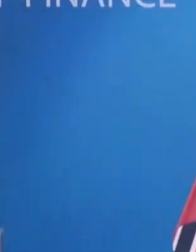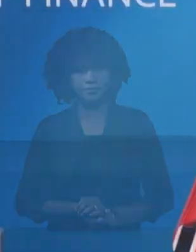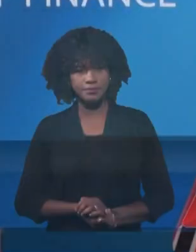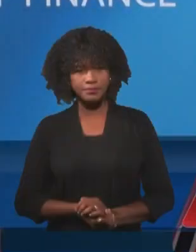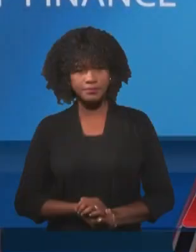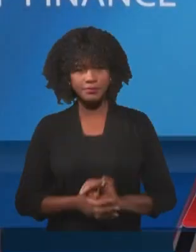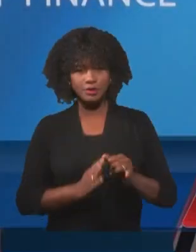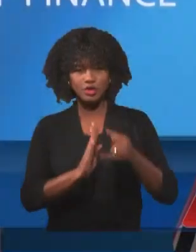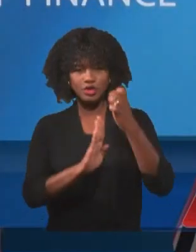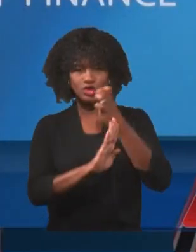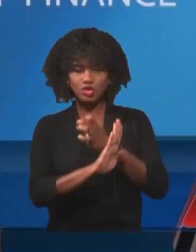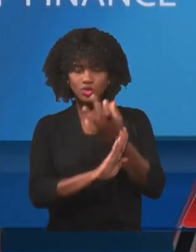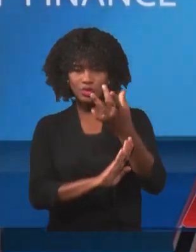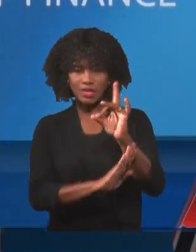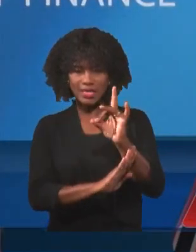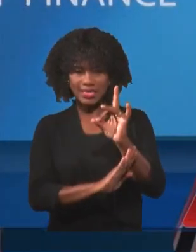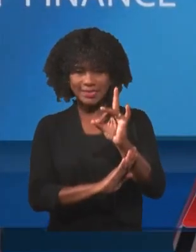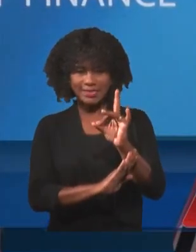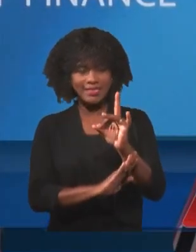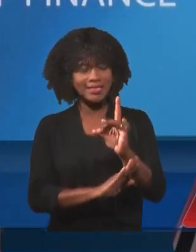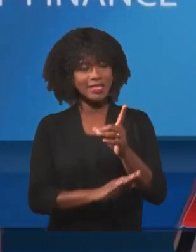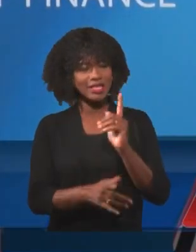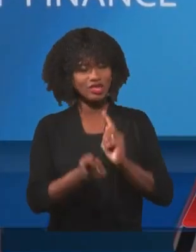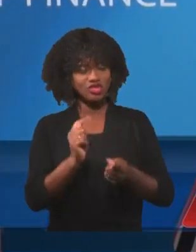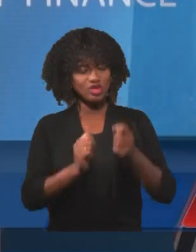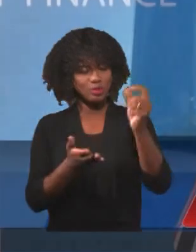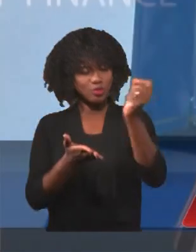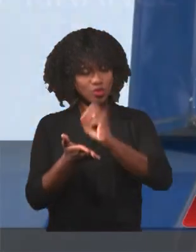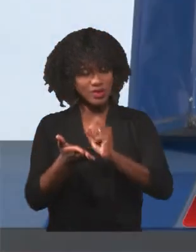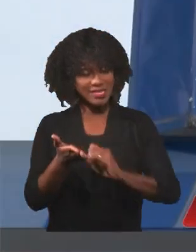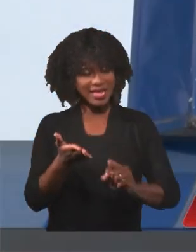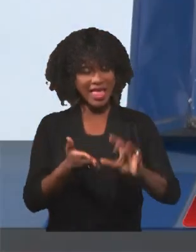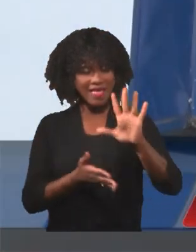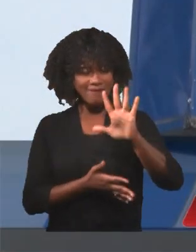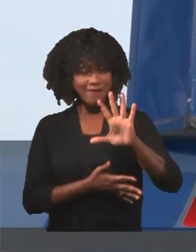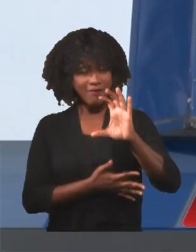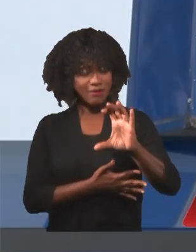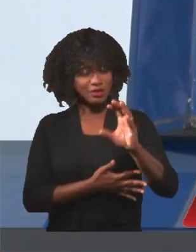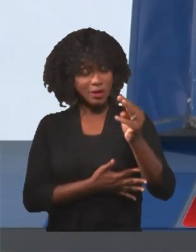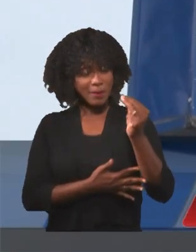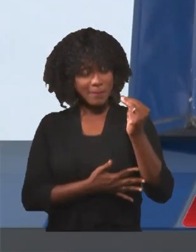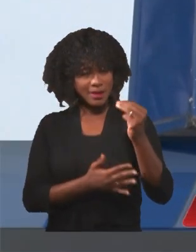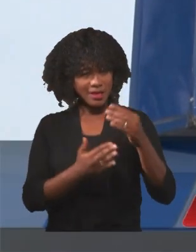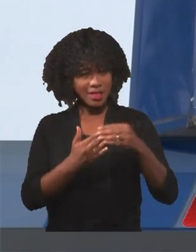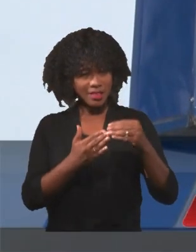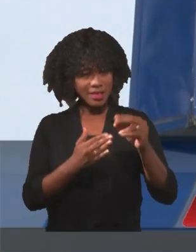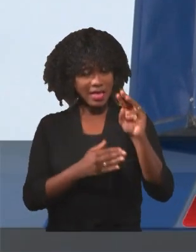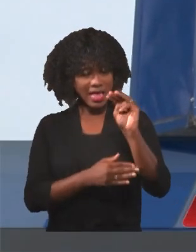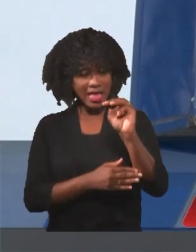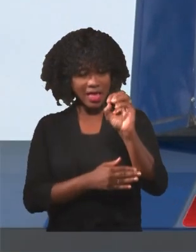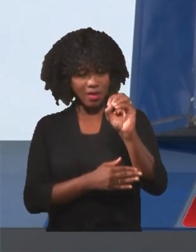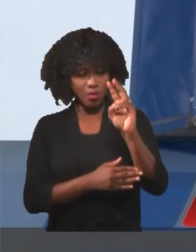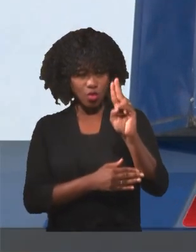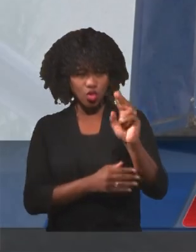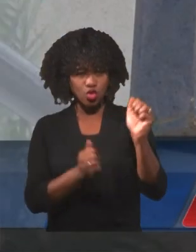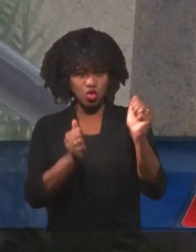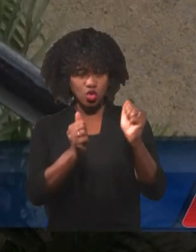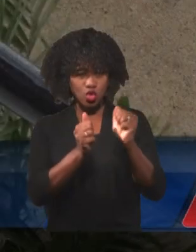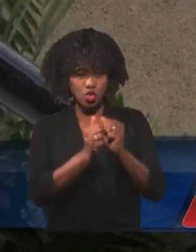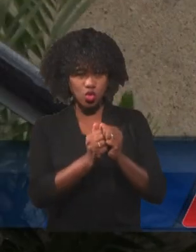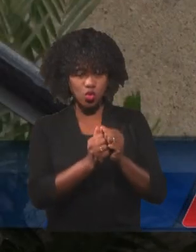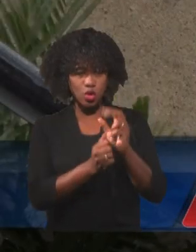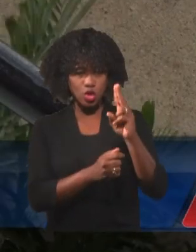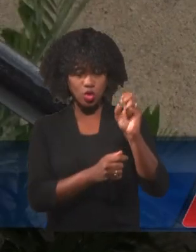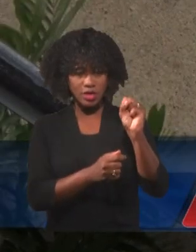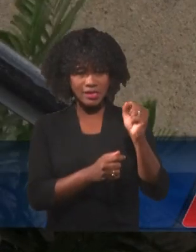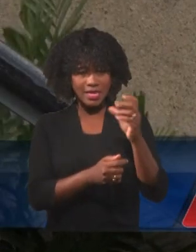On June 18th, this country saw the signing of a mammoth US $500 million MOU between the United States Eximbank and the Ministry